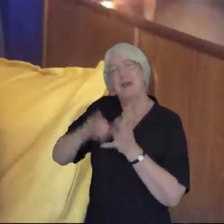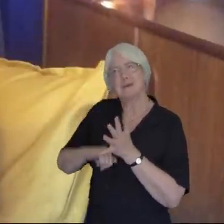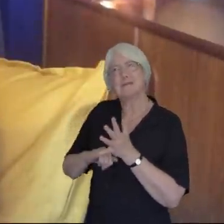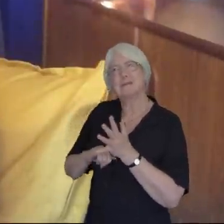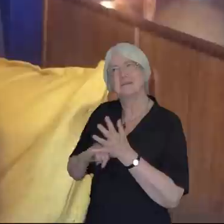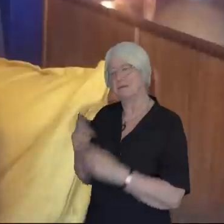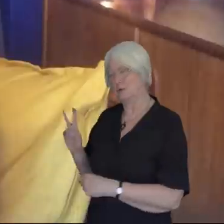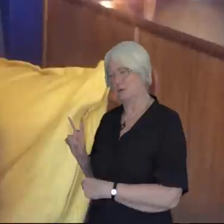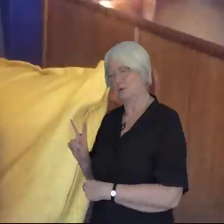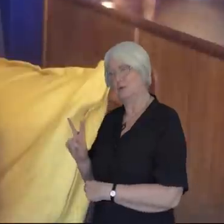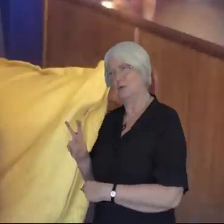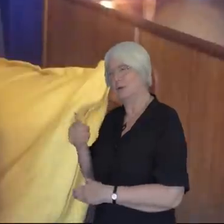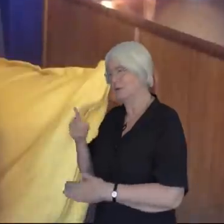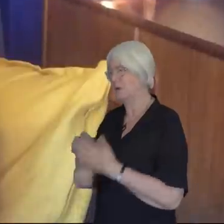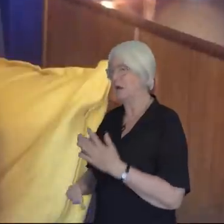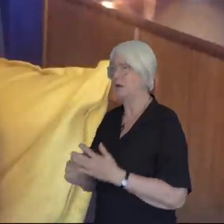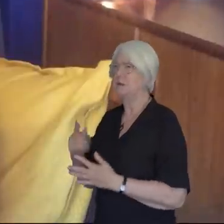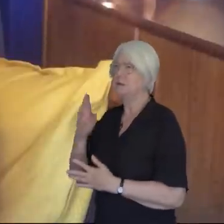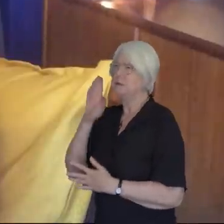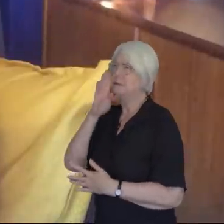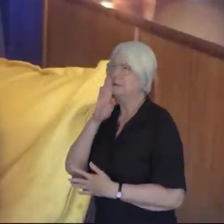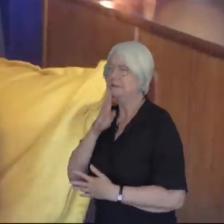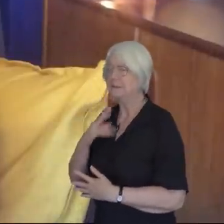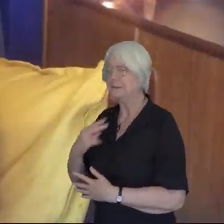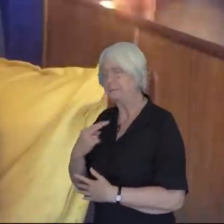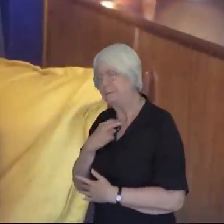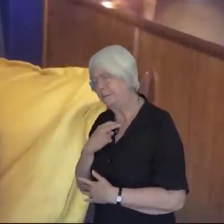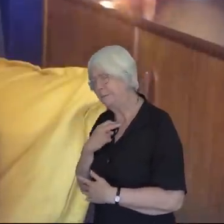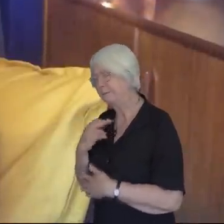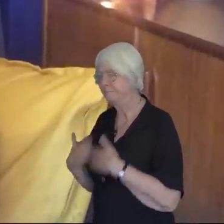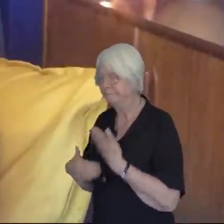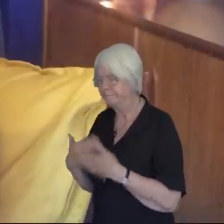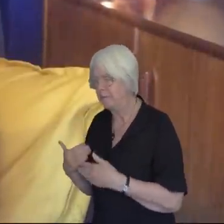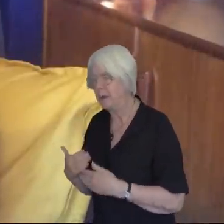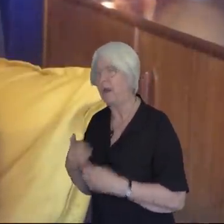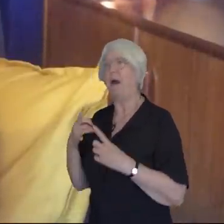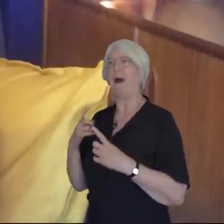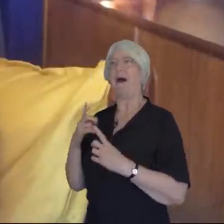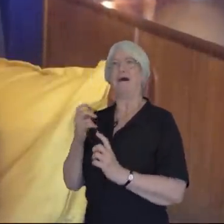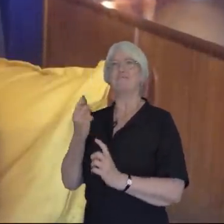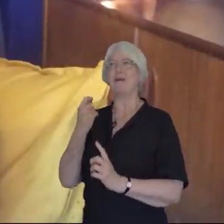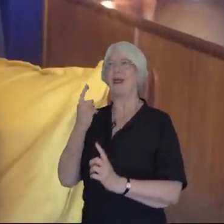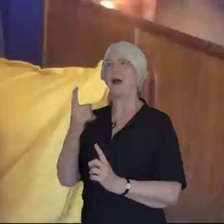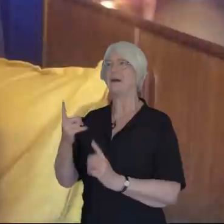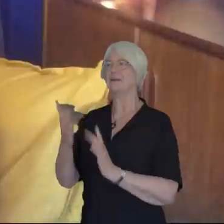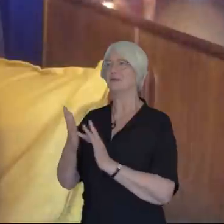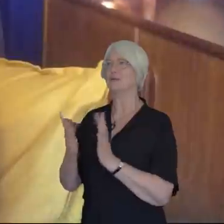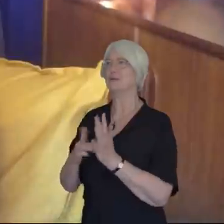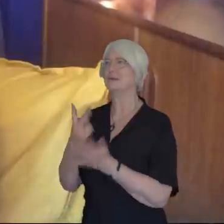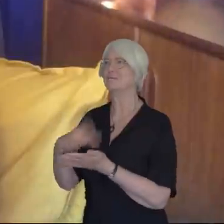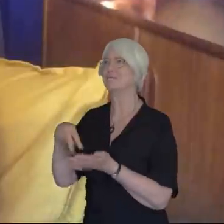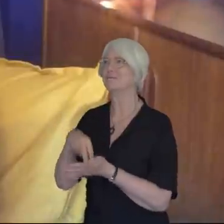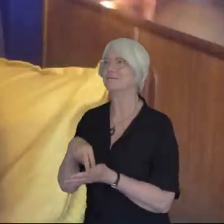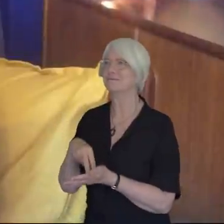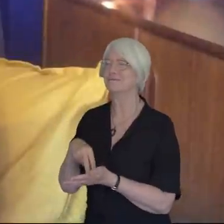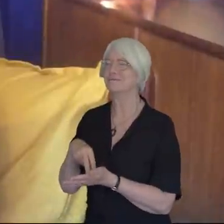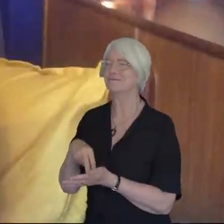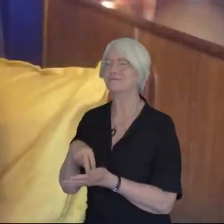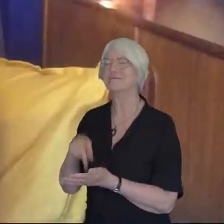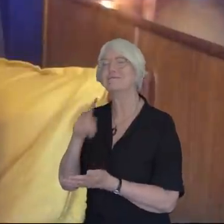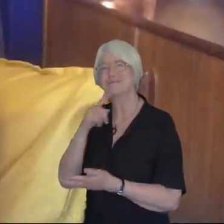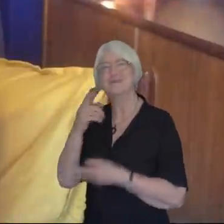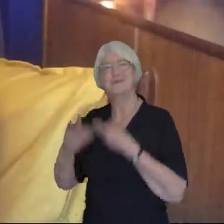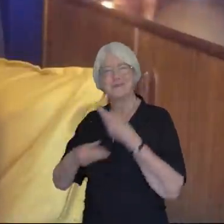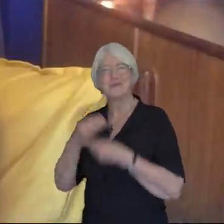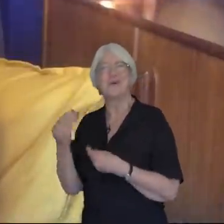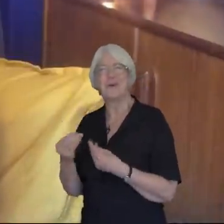deep in sadness and disappointment and ends with the realization that they are in the presence of the risen Lord.